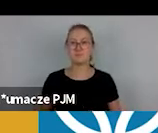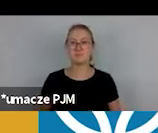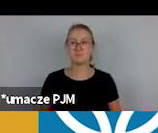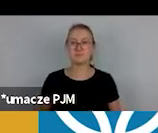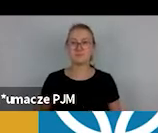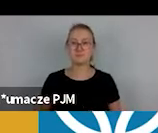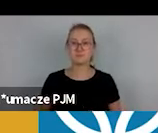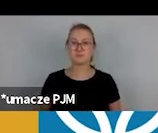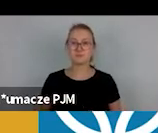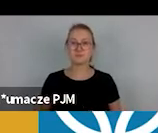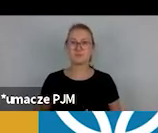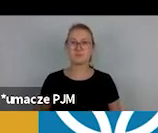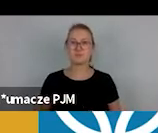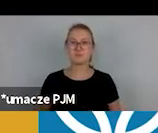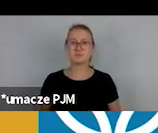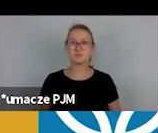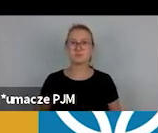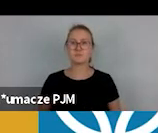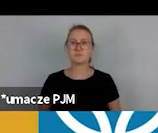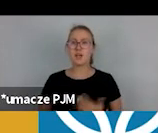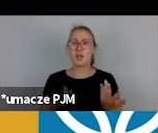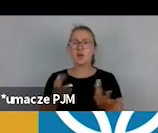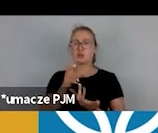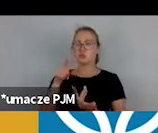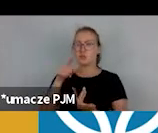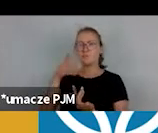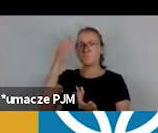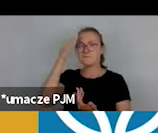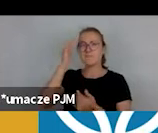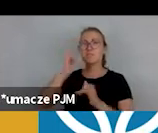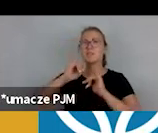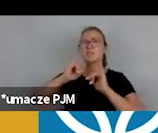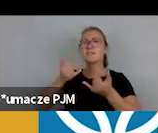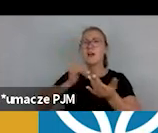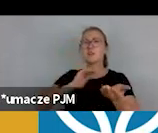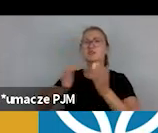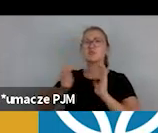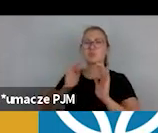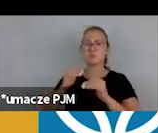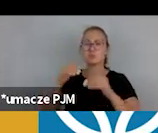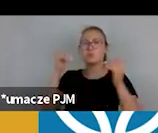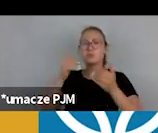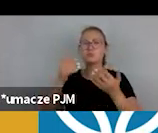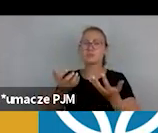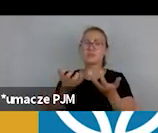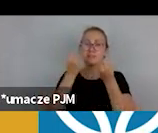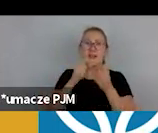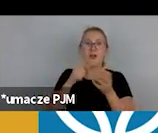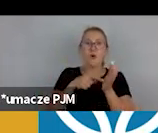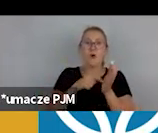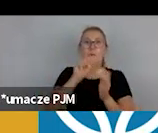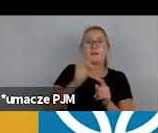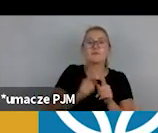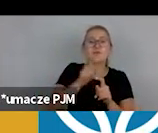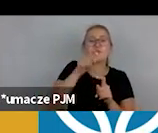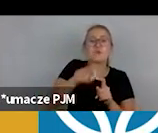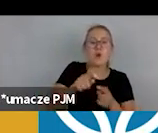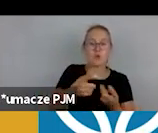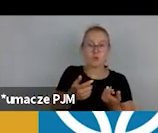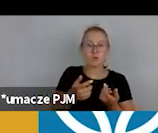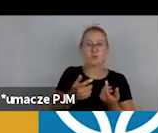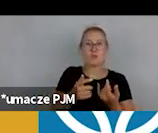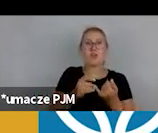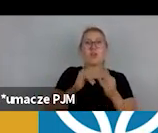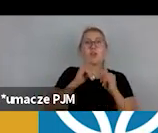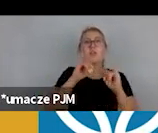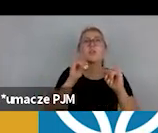point, this opening point? Because there's, from what I hear, there's a lot of insight. So being